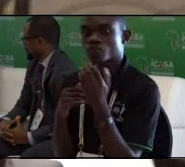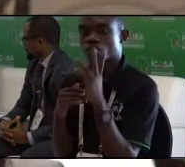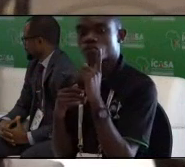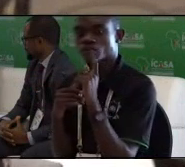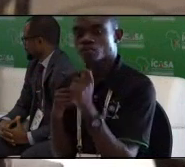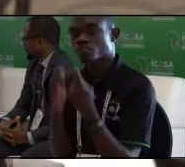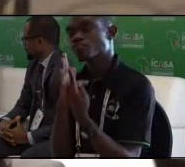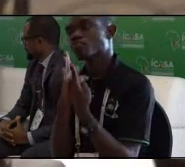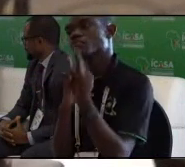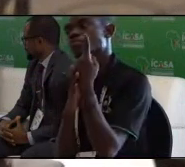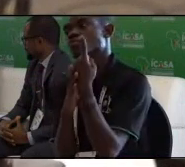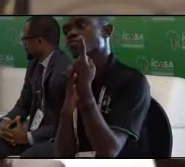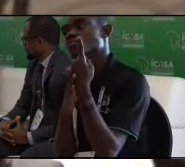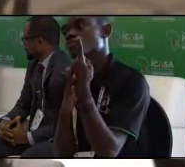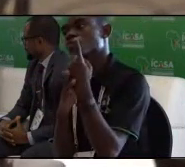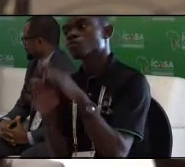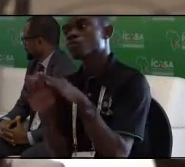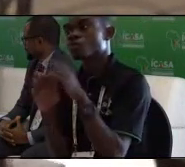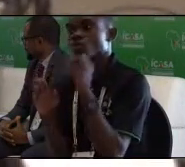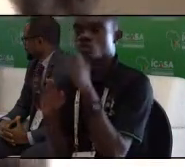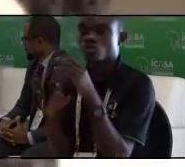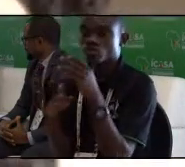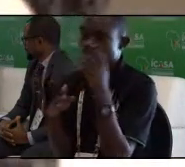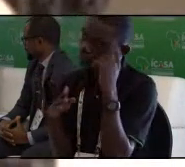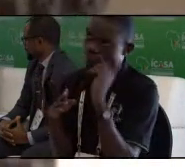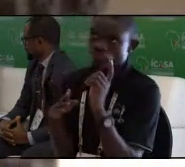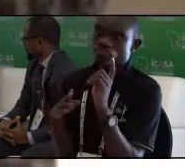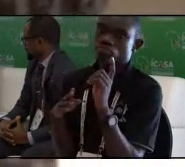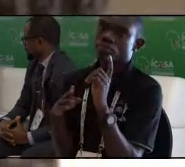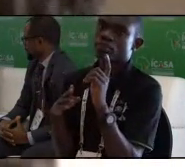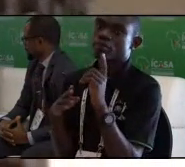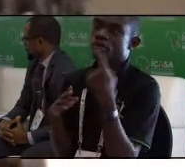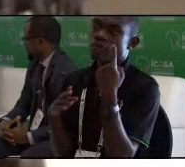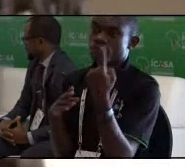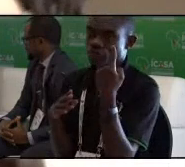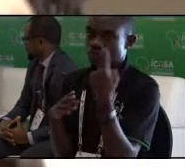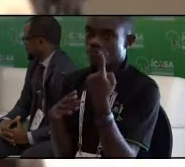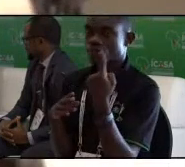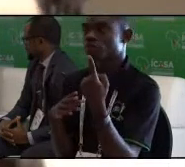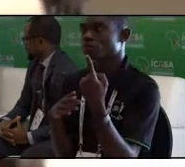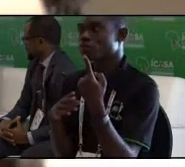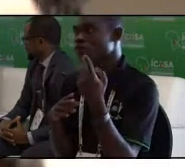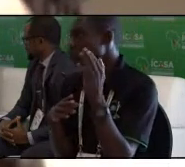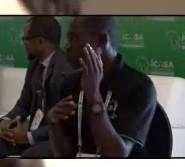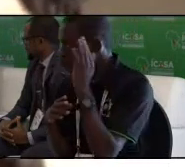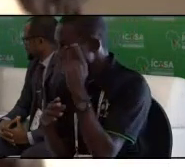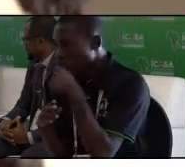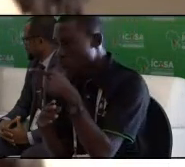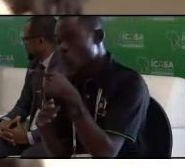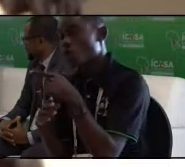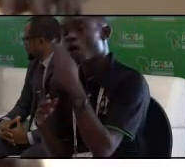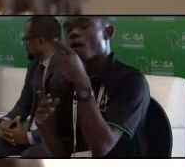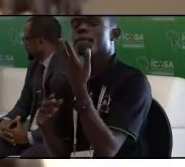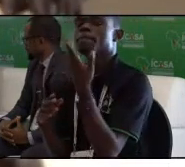but the demand is overwhelming in the facilities. So it's no longer really a matter of push. At first, we had to ration the